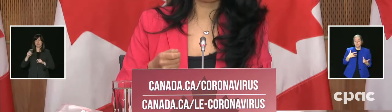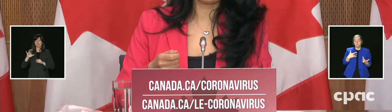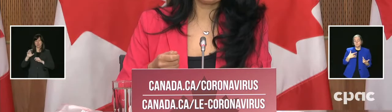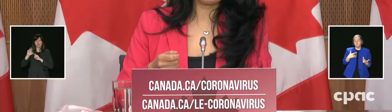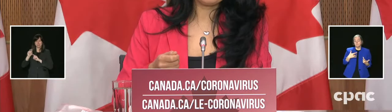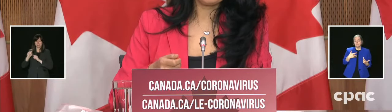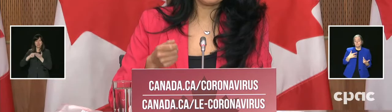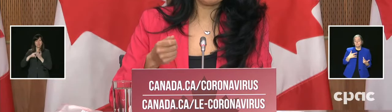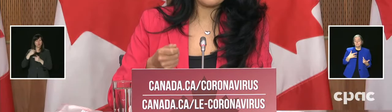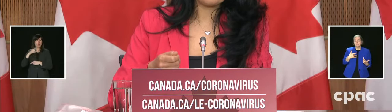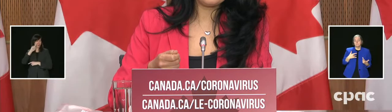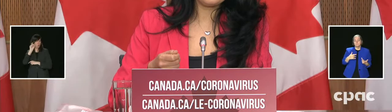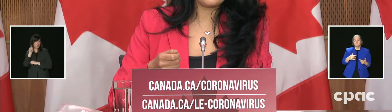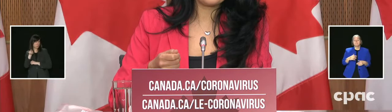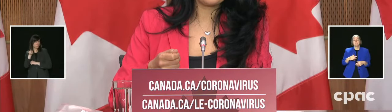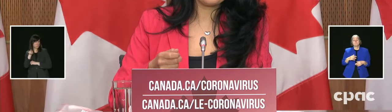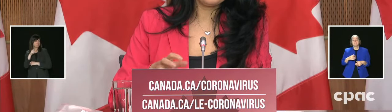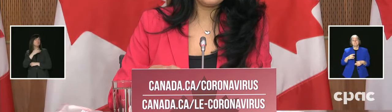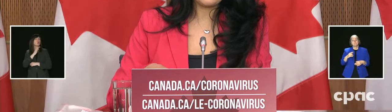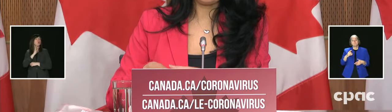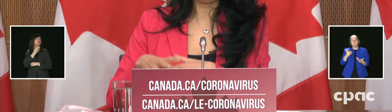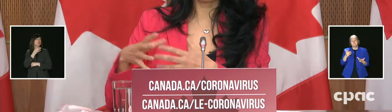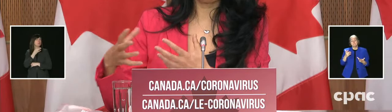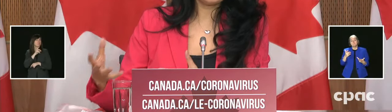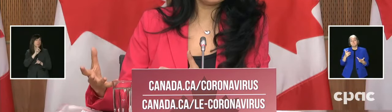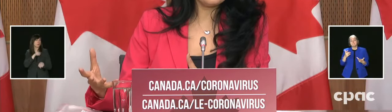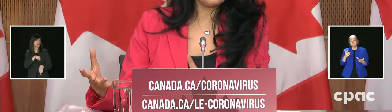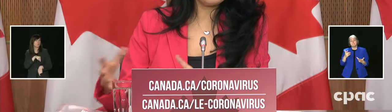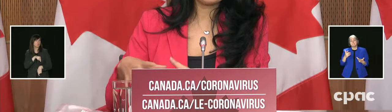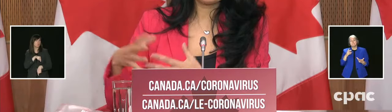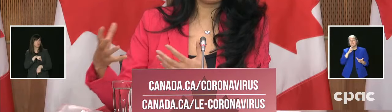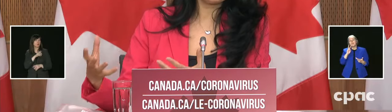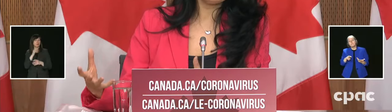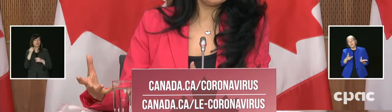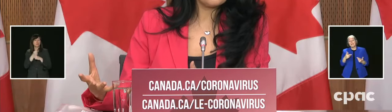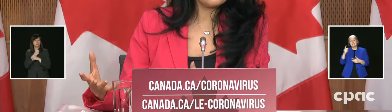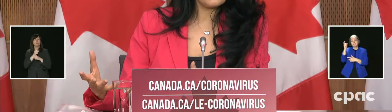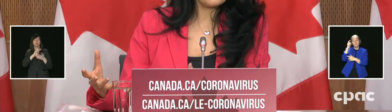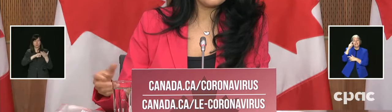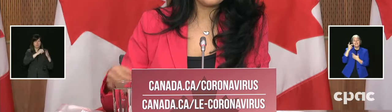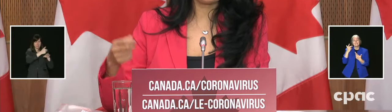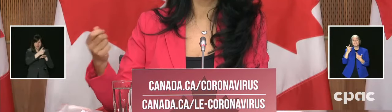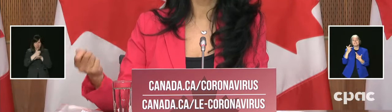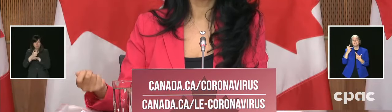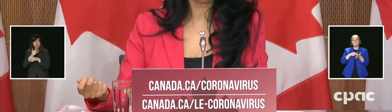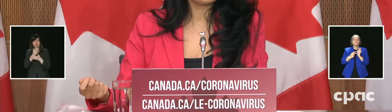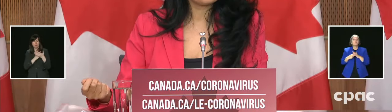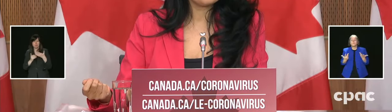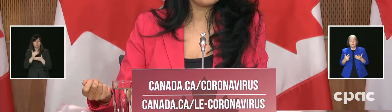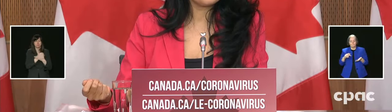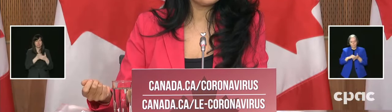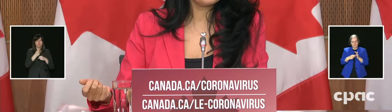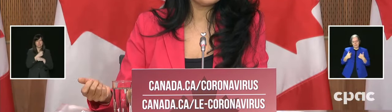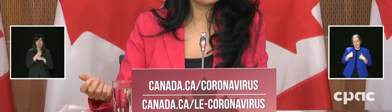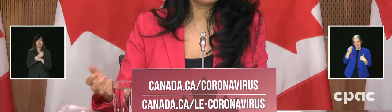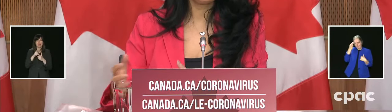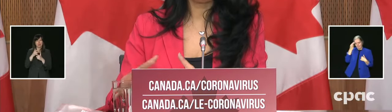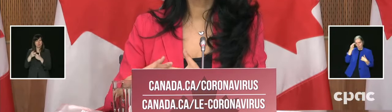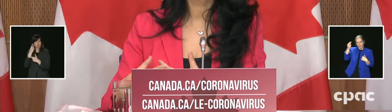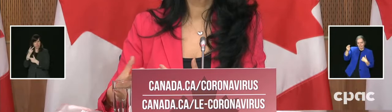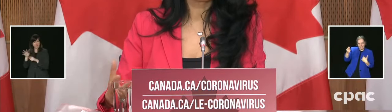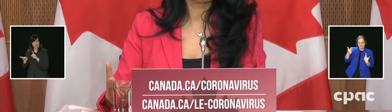have a question that you need to answer, and then you look at data, you set it up so that you look at the data, and then you see what the answer to that question is.